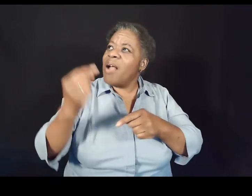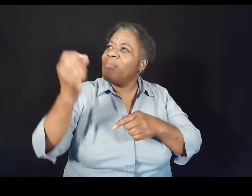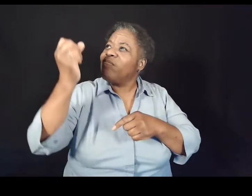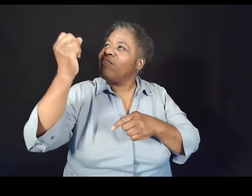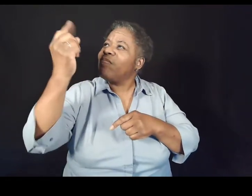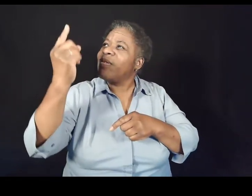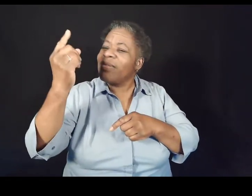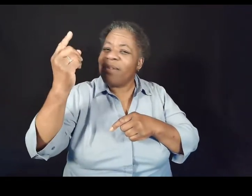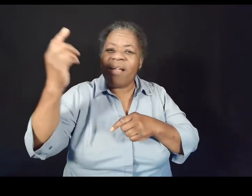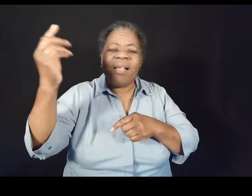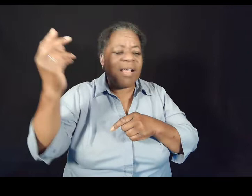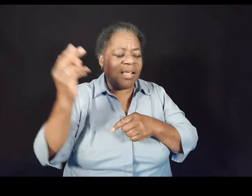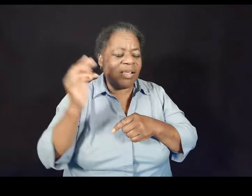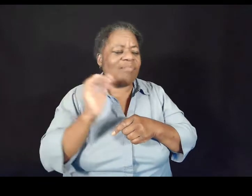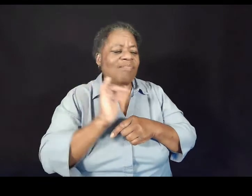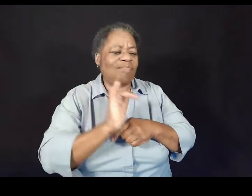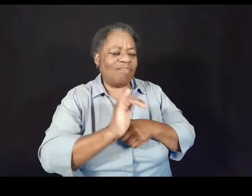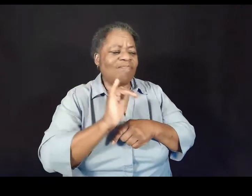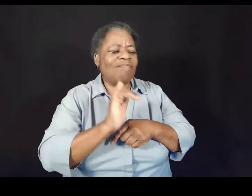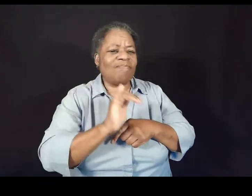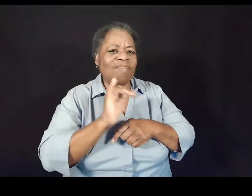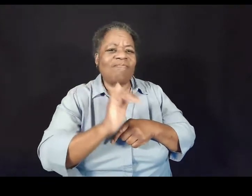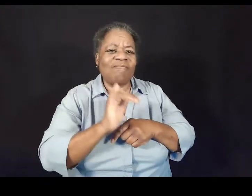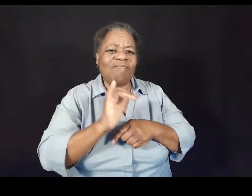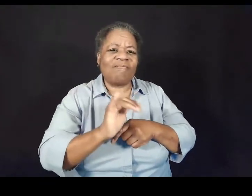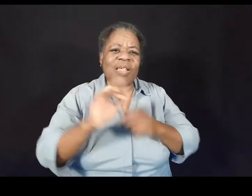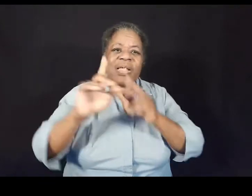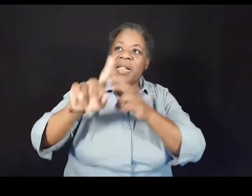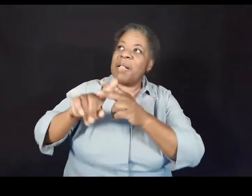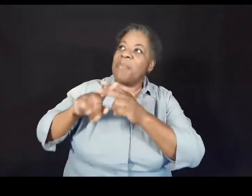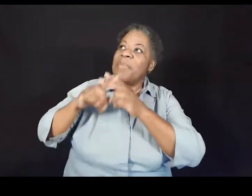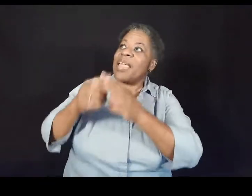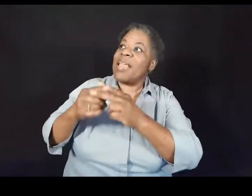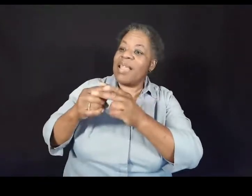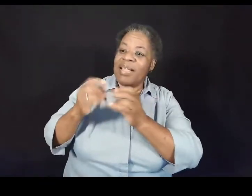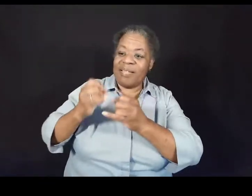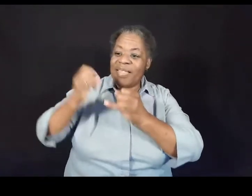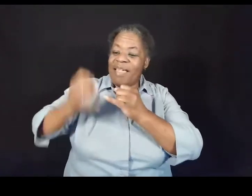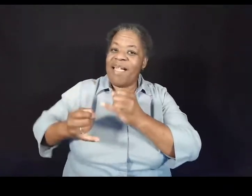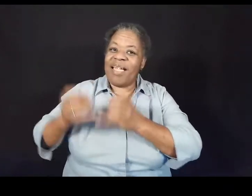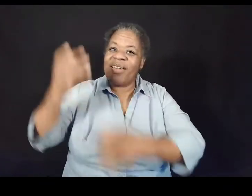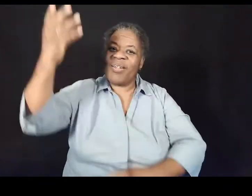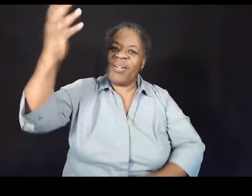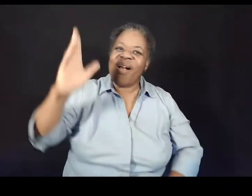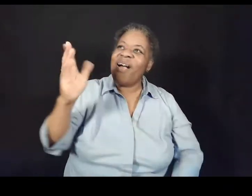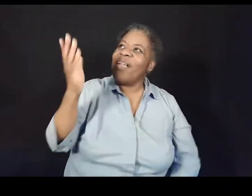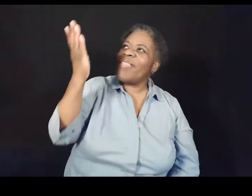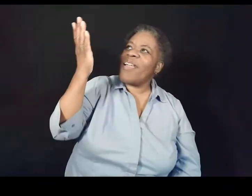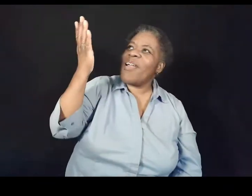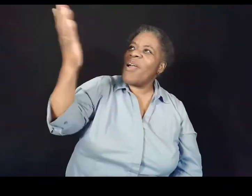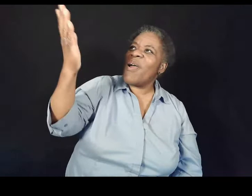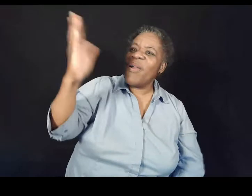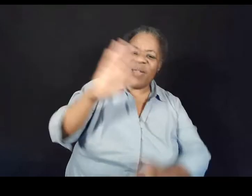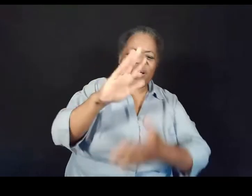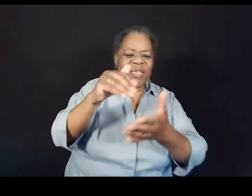Got the beginning and the end. Got right there in the midst of it,